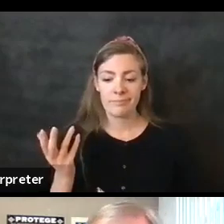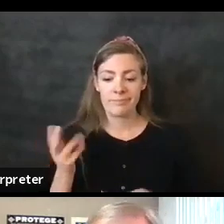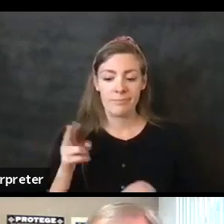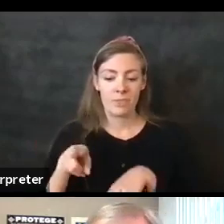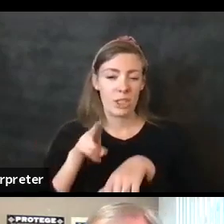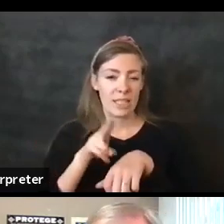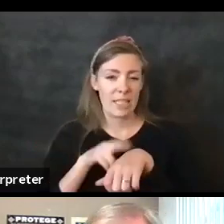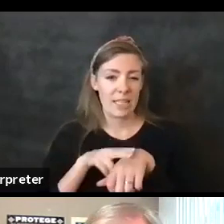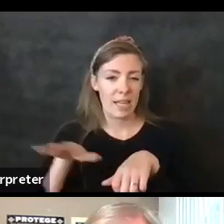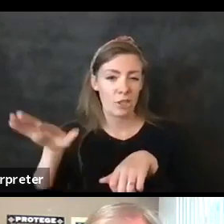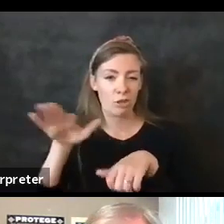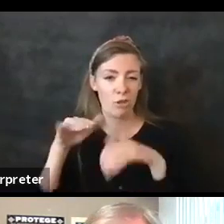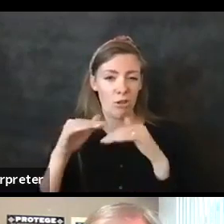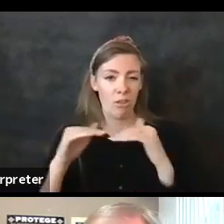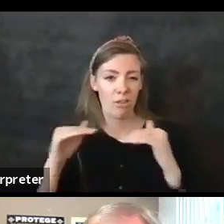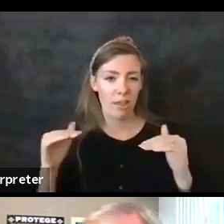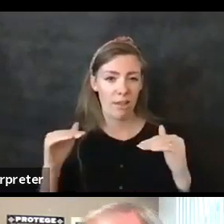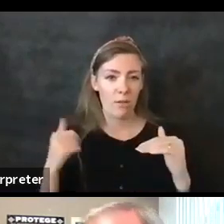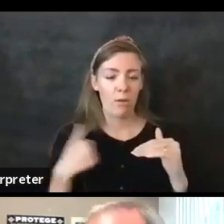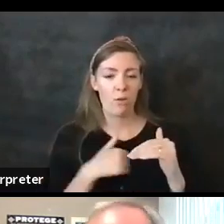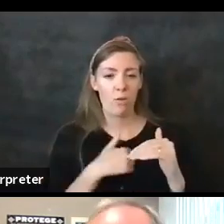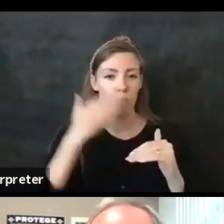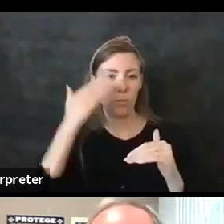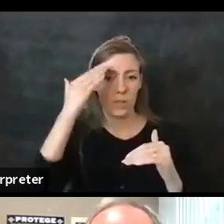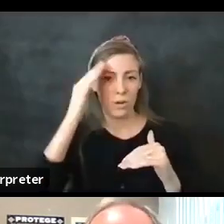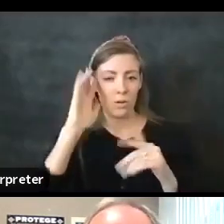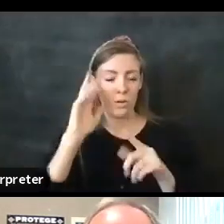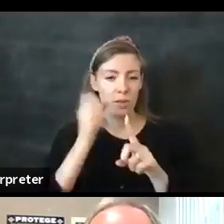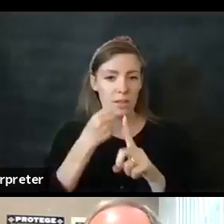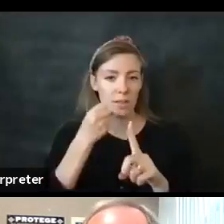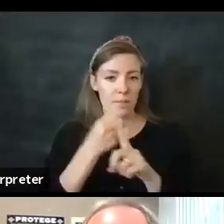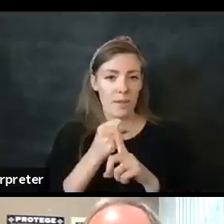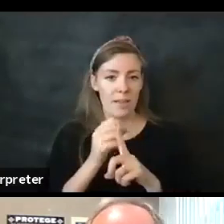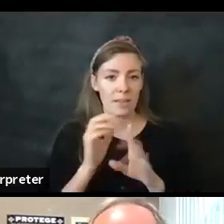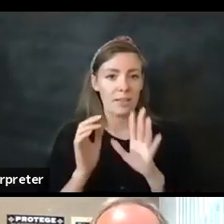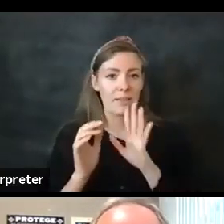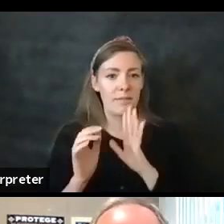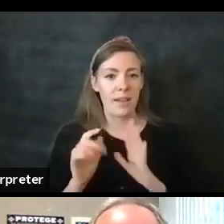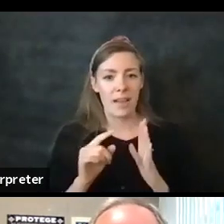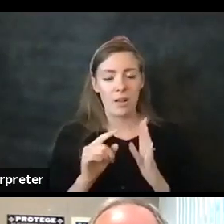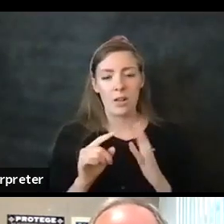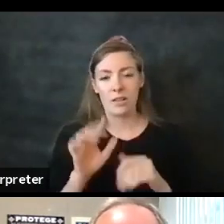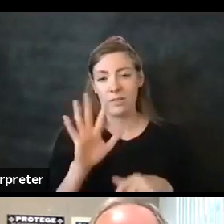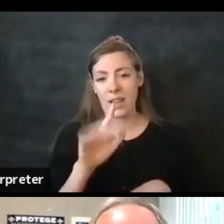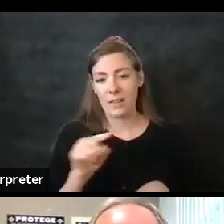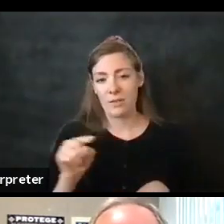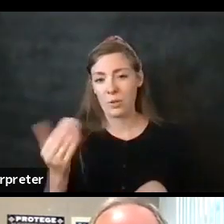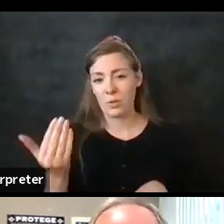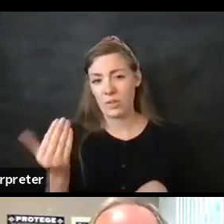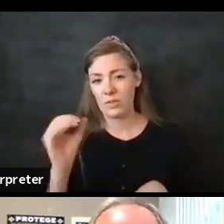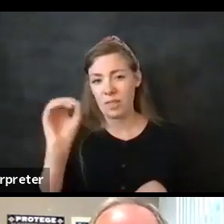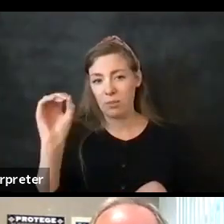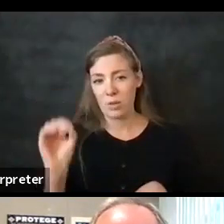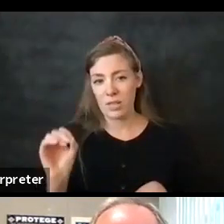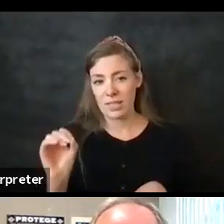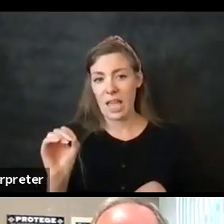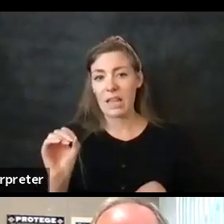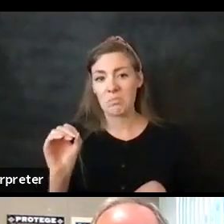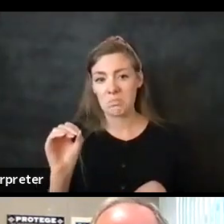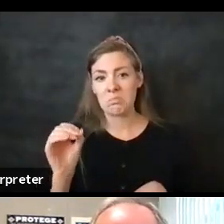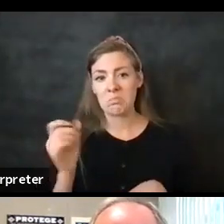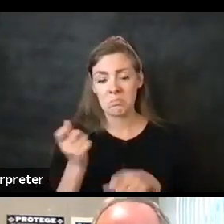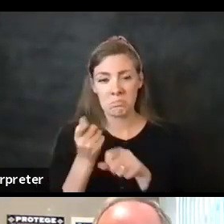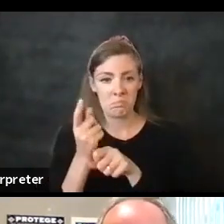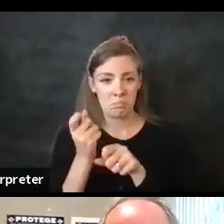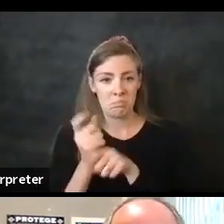level, we know that it impacts 5 to 15% of the population each year, and about